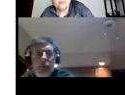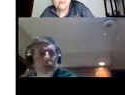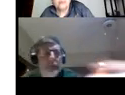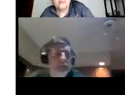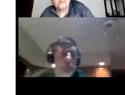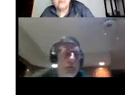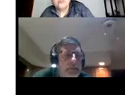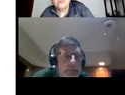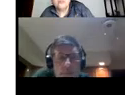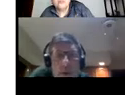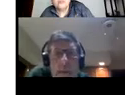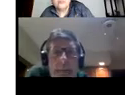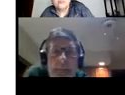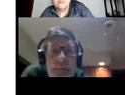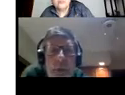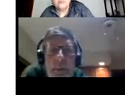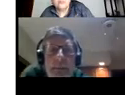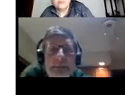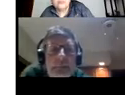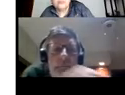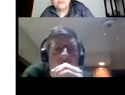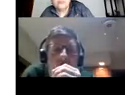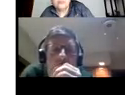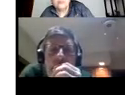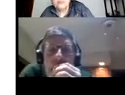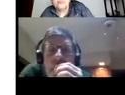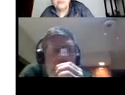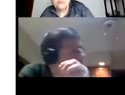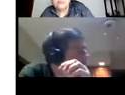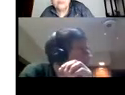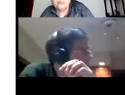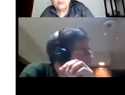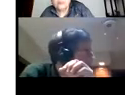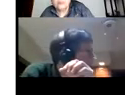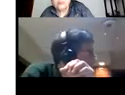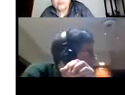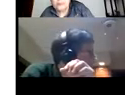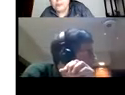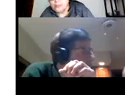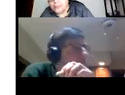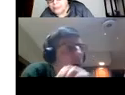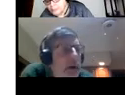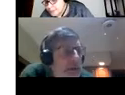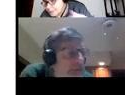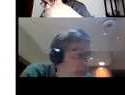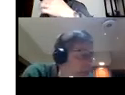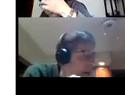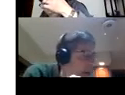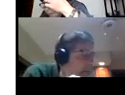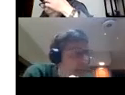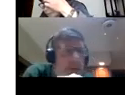individuals. So it's just revealing what has always been true, specifically about